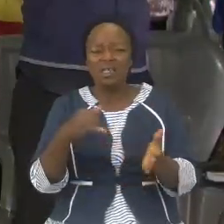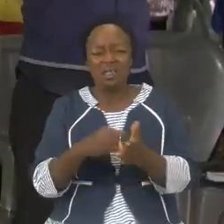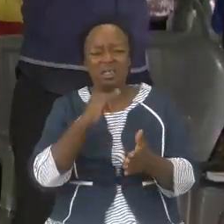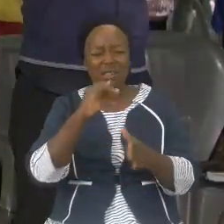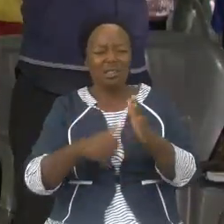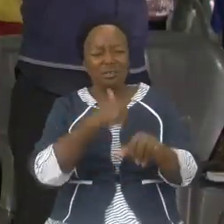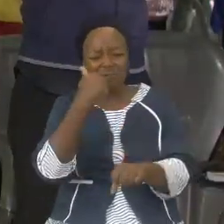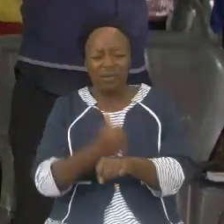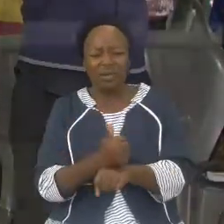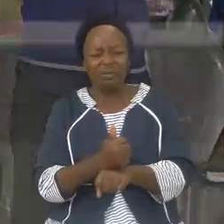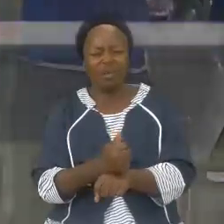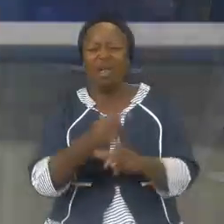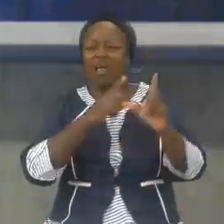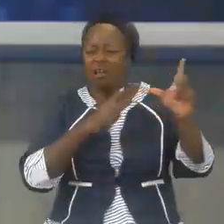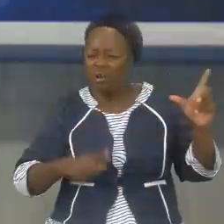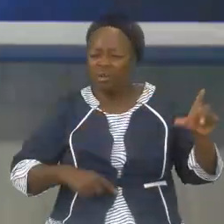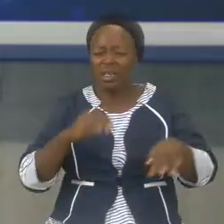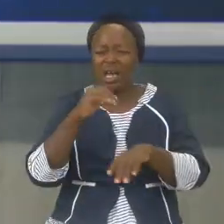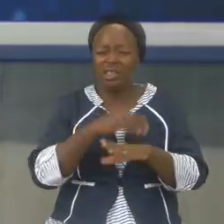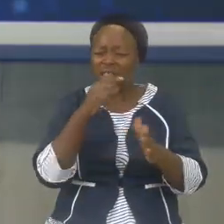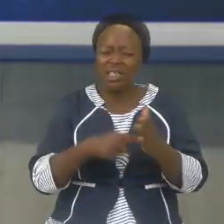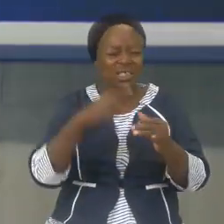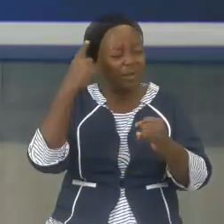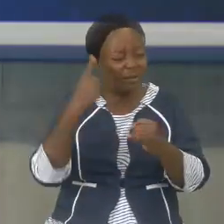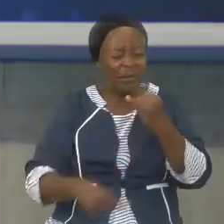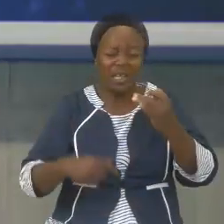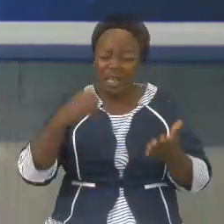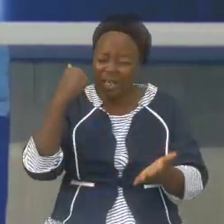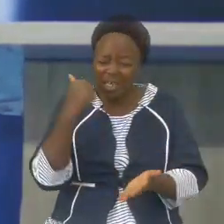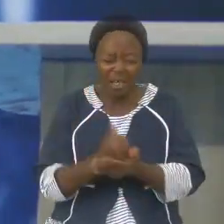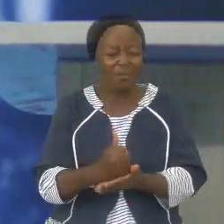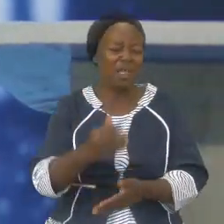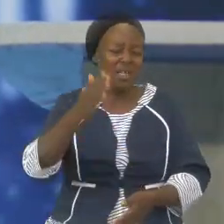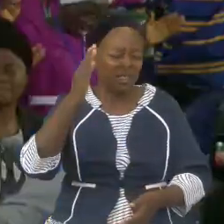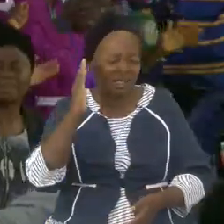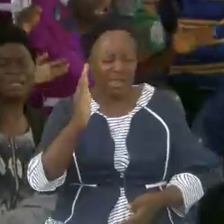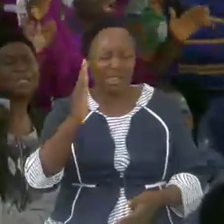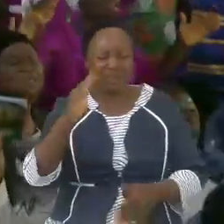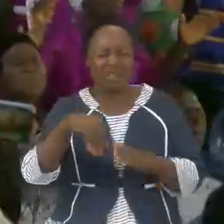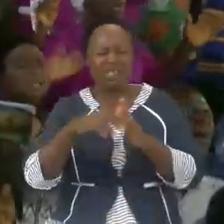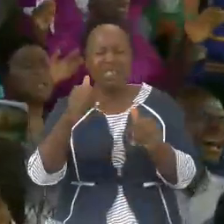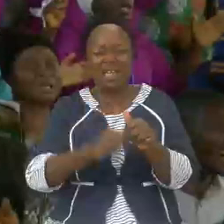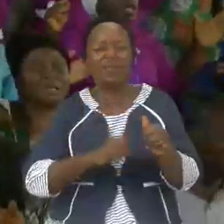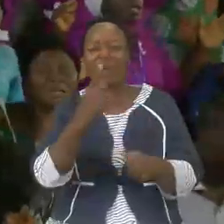Lord, at this final amen, testimony in every mouth.